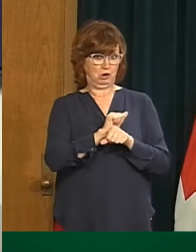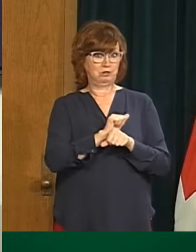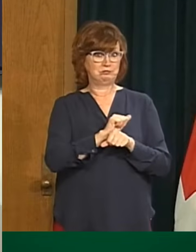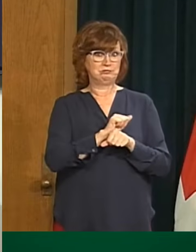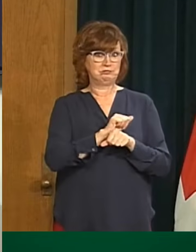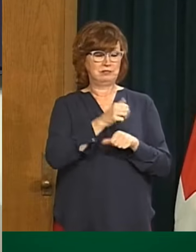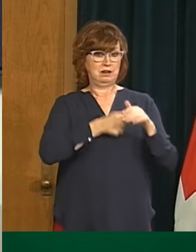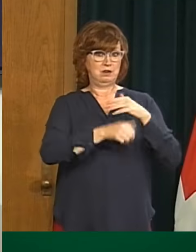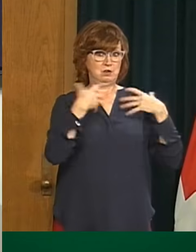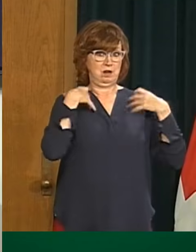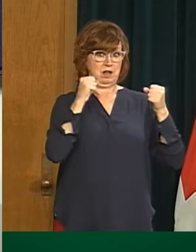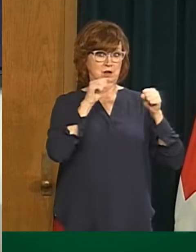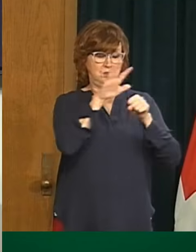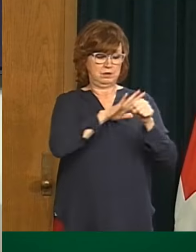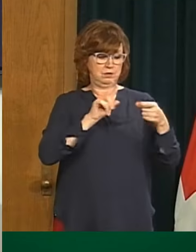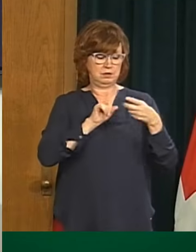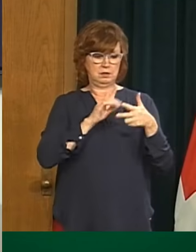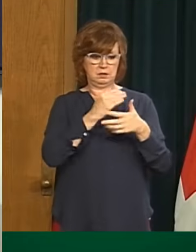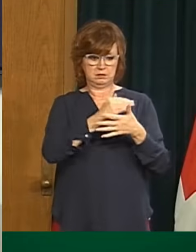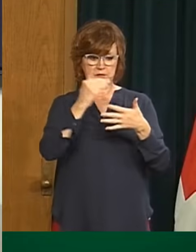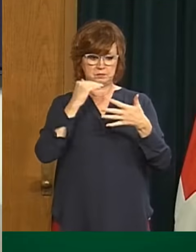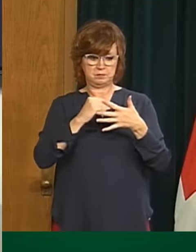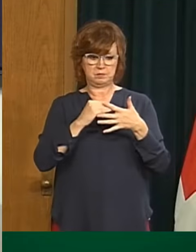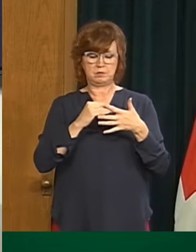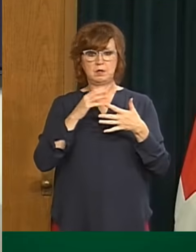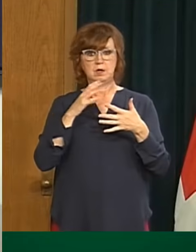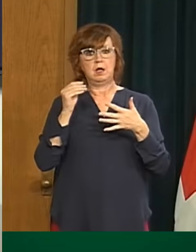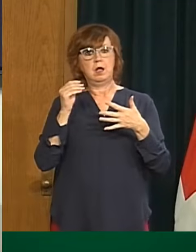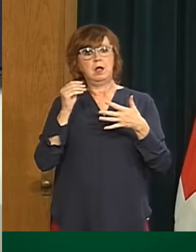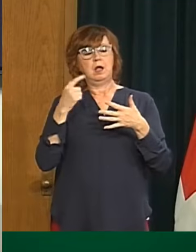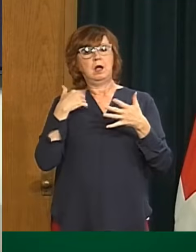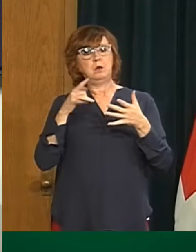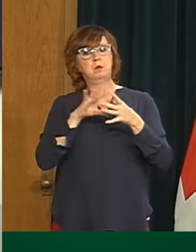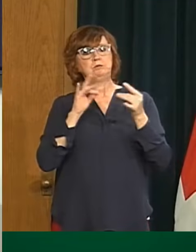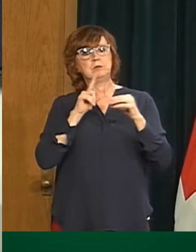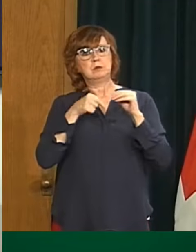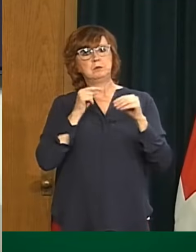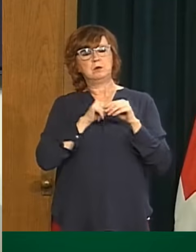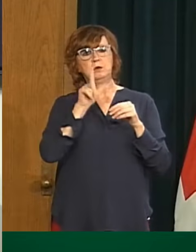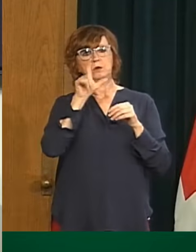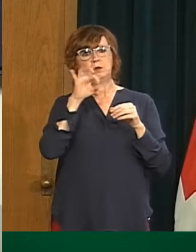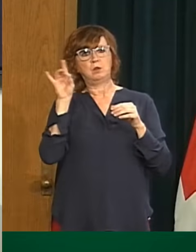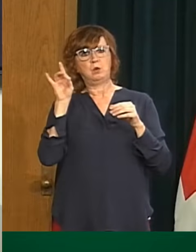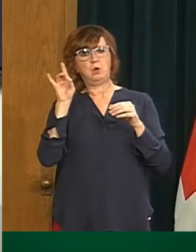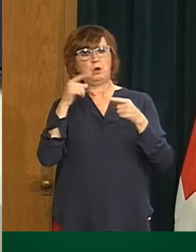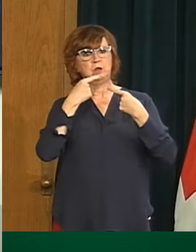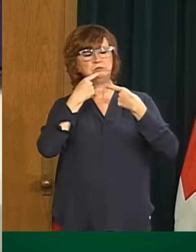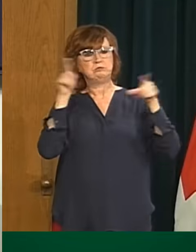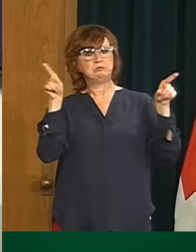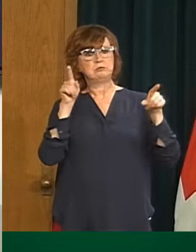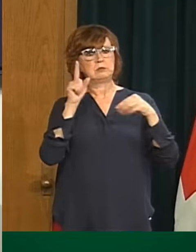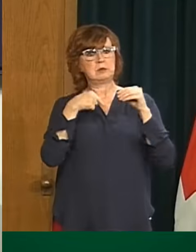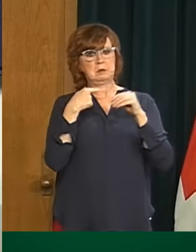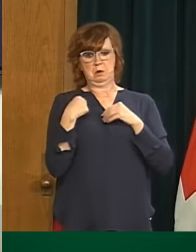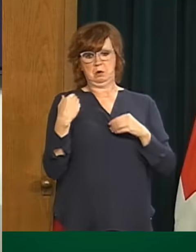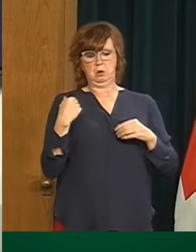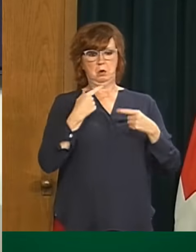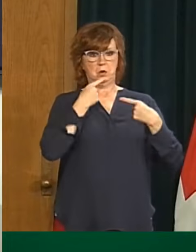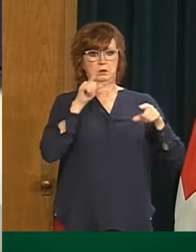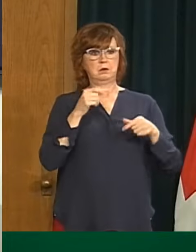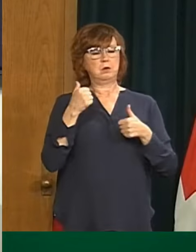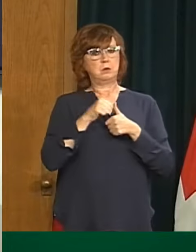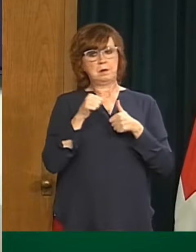timing of our public notification of the outbreak at Lloydminster Hospital earlier this week. Earlier, Dr. Nsangu had clarified that the